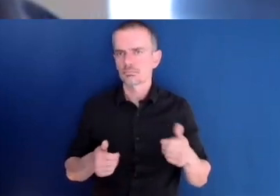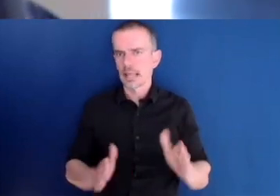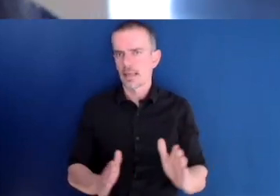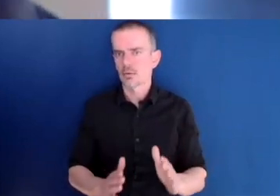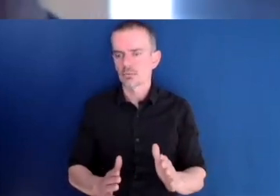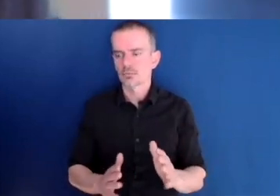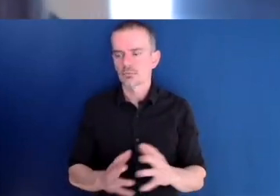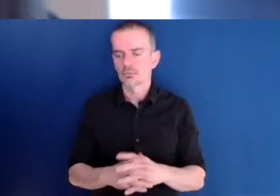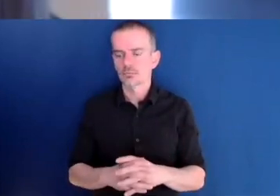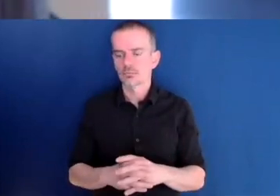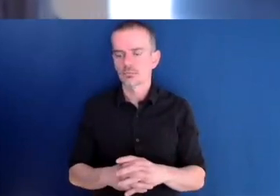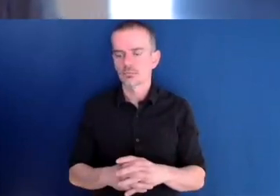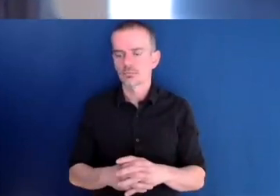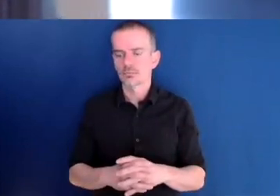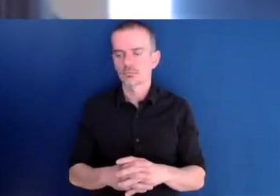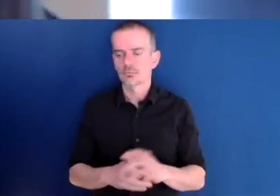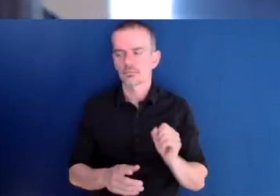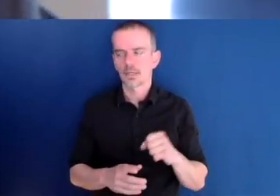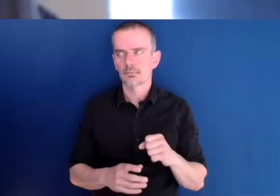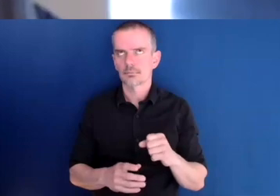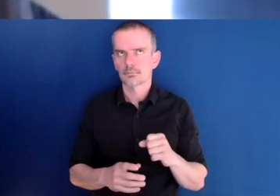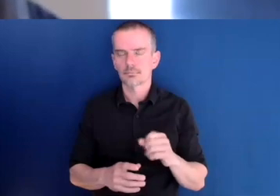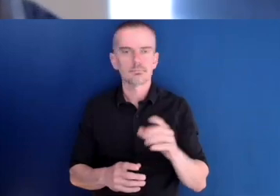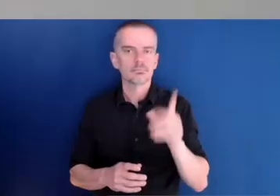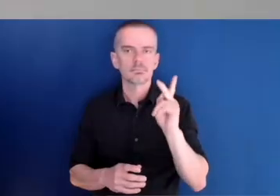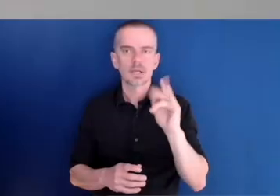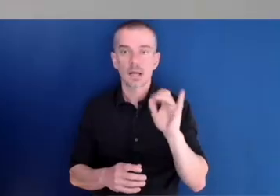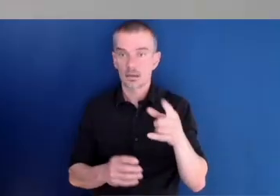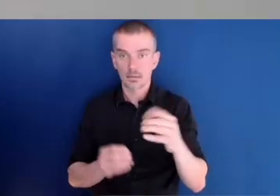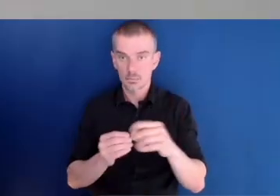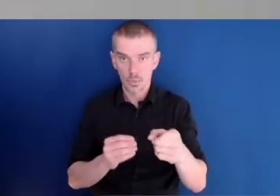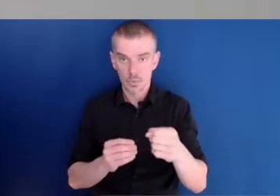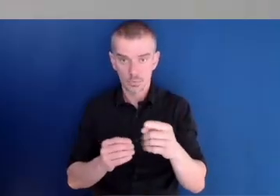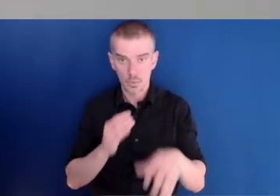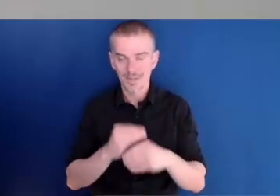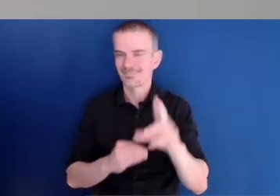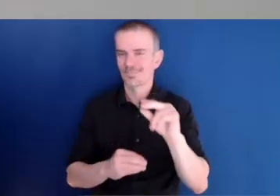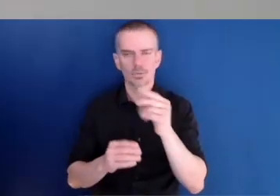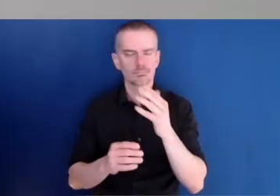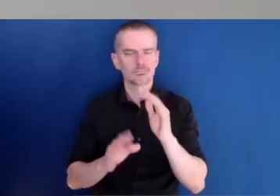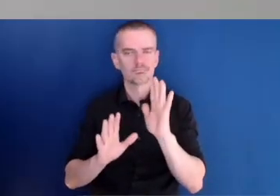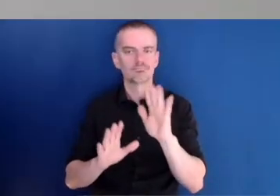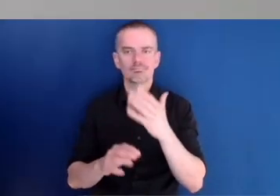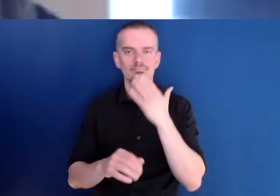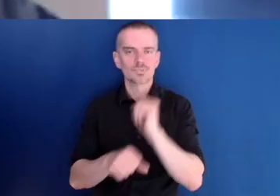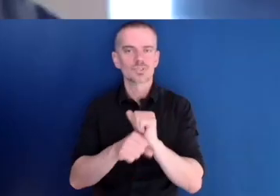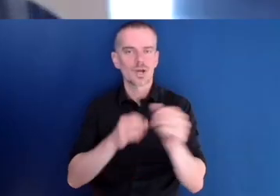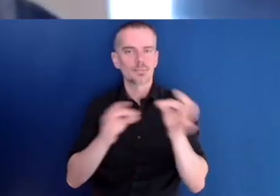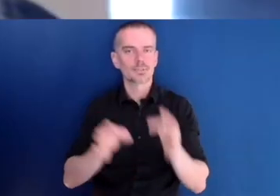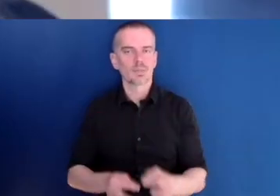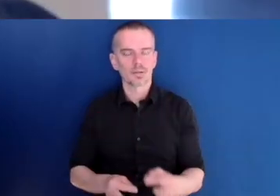Yeah. Anything else about that, Kyle? No, I think you did a great job breaking that down. Yeah. So